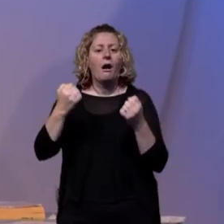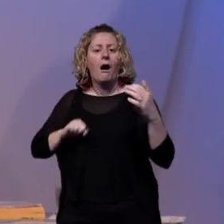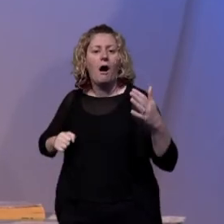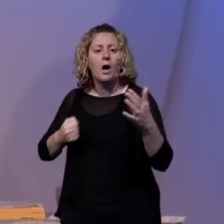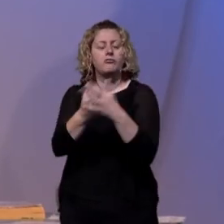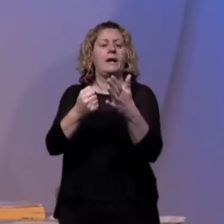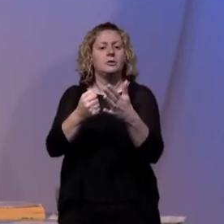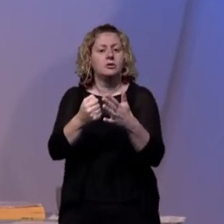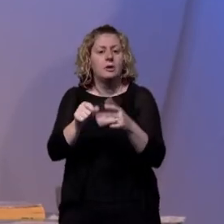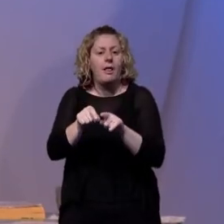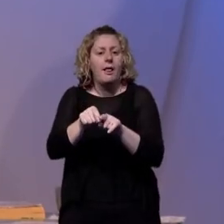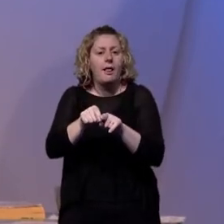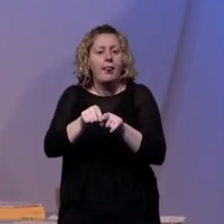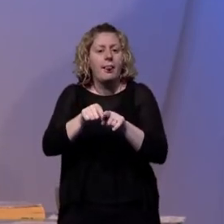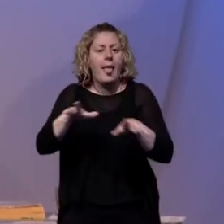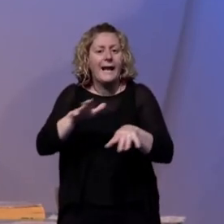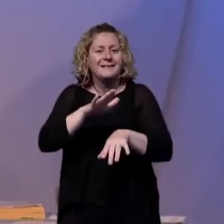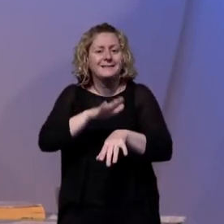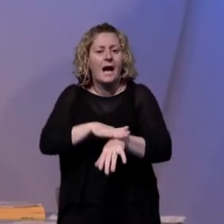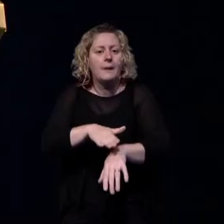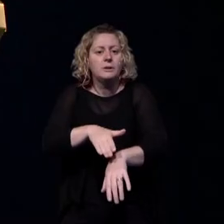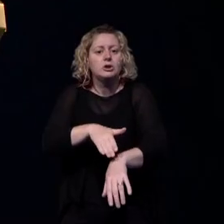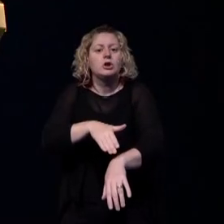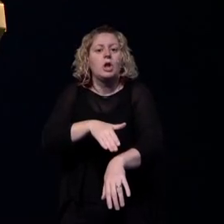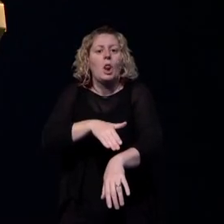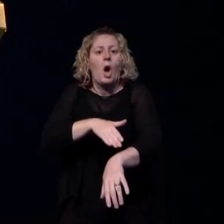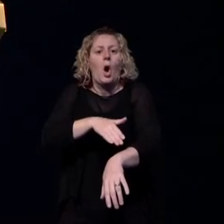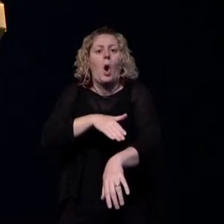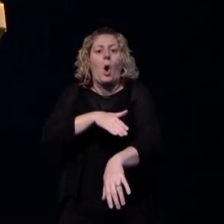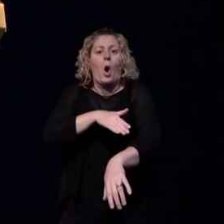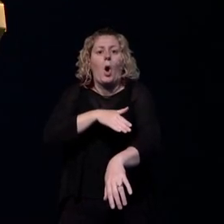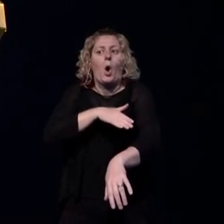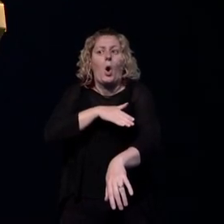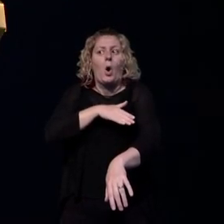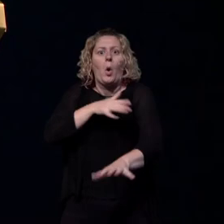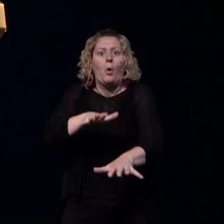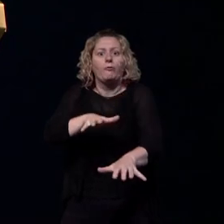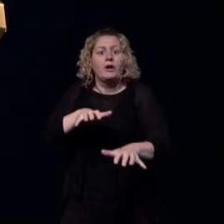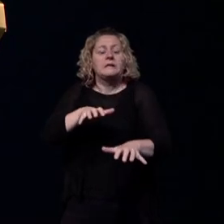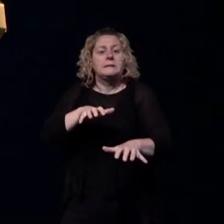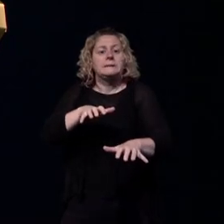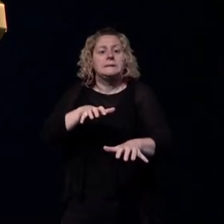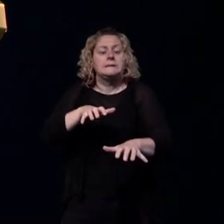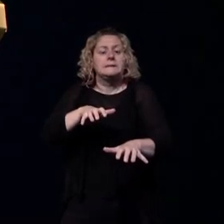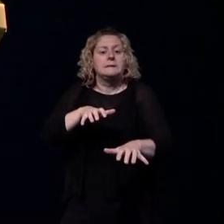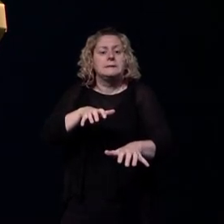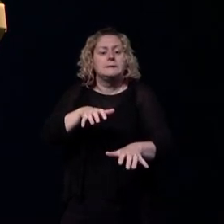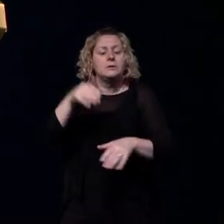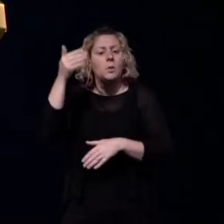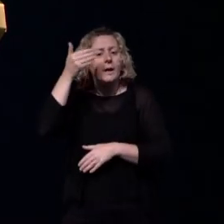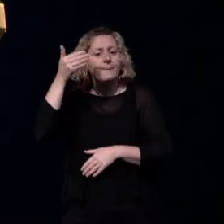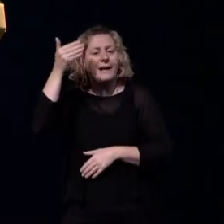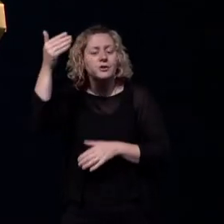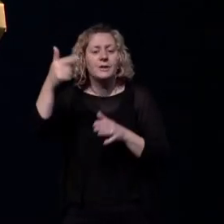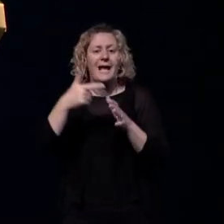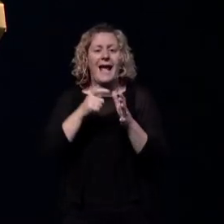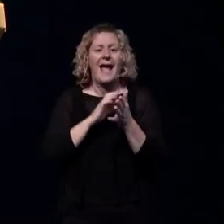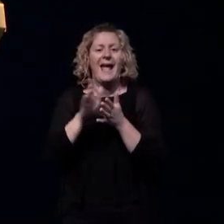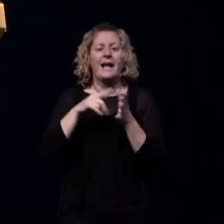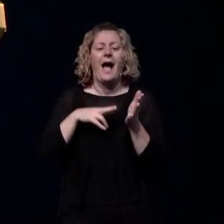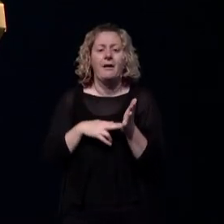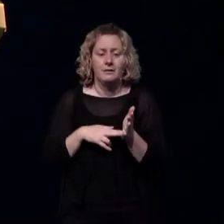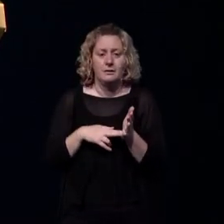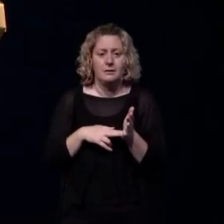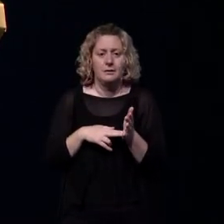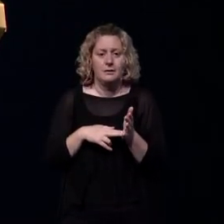just stops. Everything goes in slow motion. Well, I wonder if you can imagine Achan, and he's in